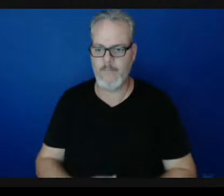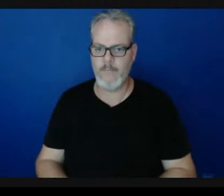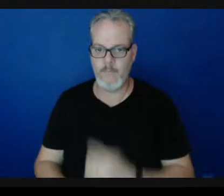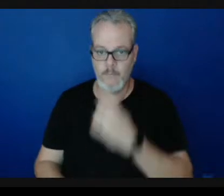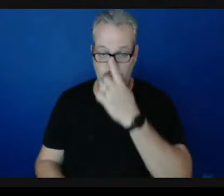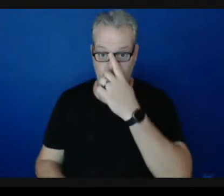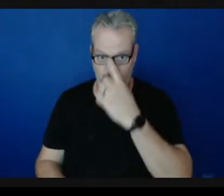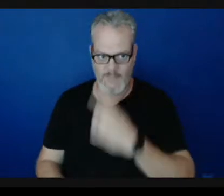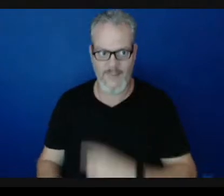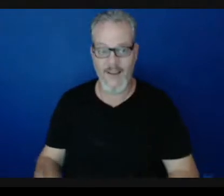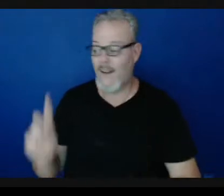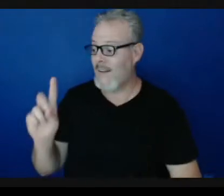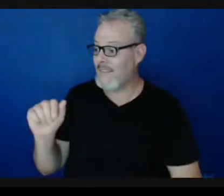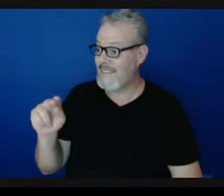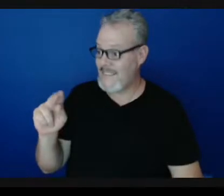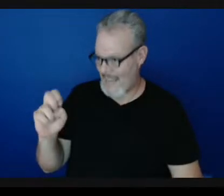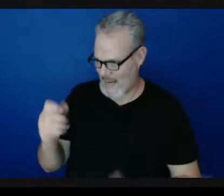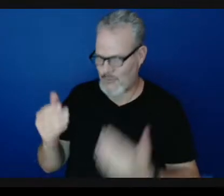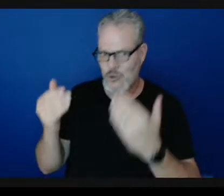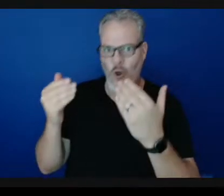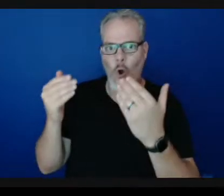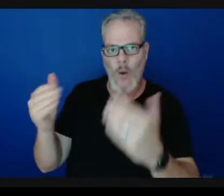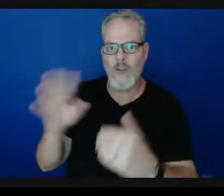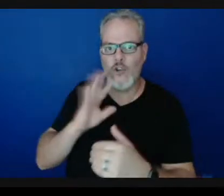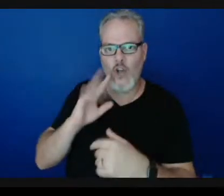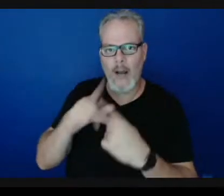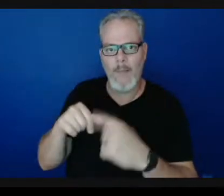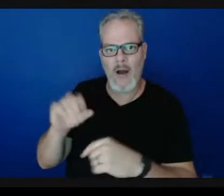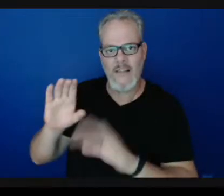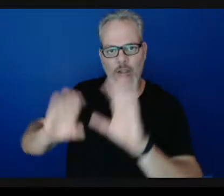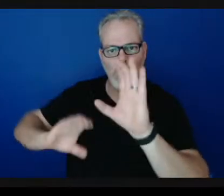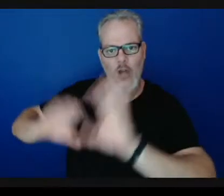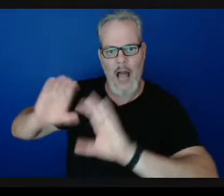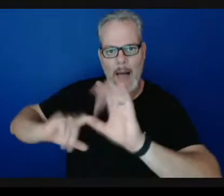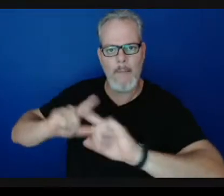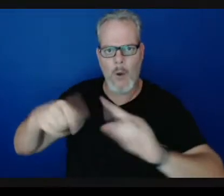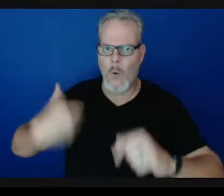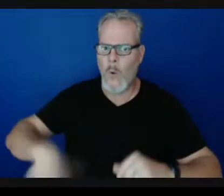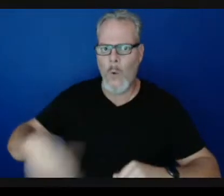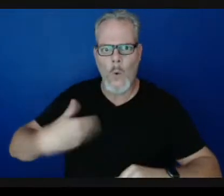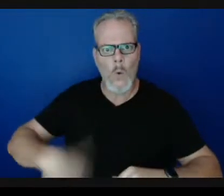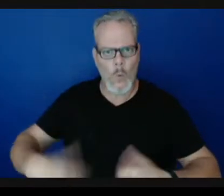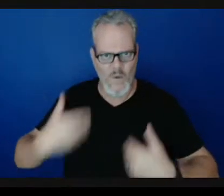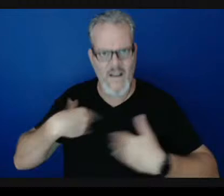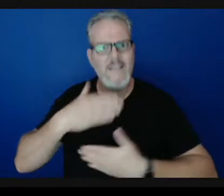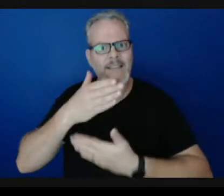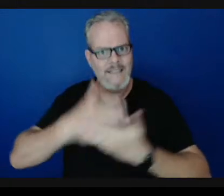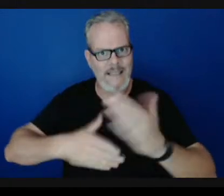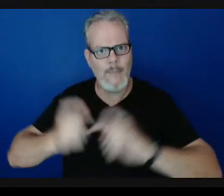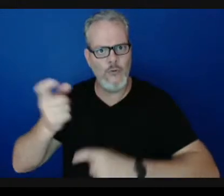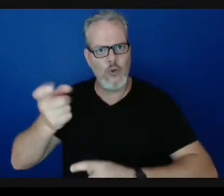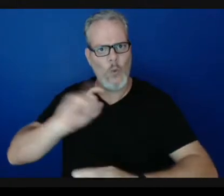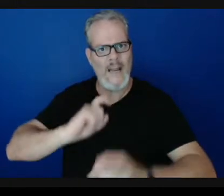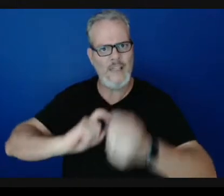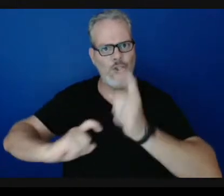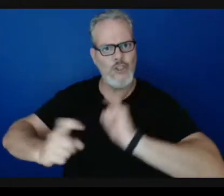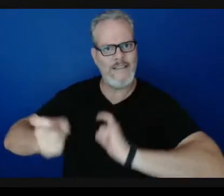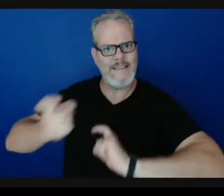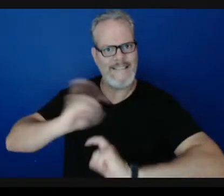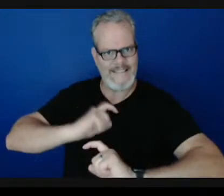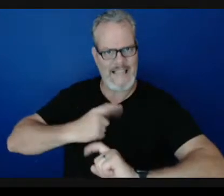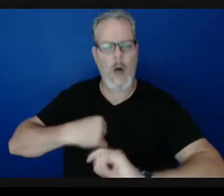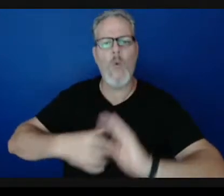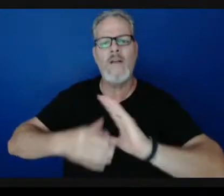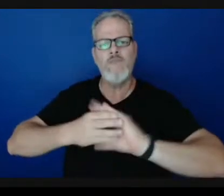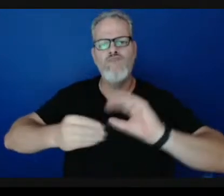And Dane, I'm going to go ahead and I'm going to let you handle the super chats, but we had some donations come through on our site. I want to go ahead and throw